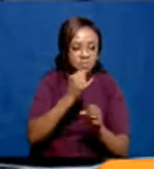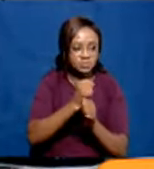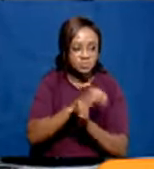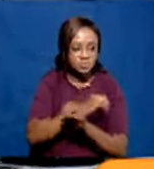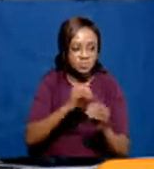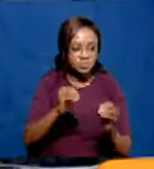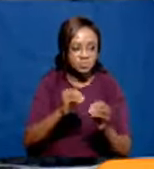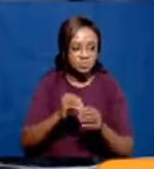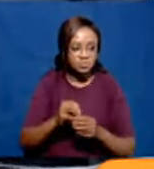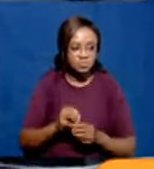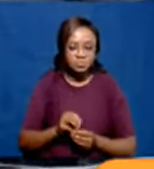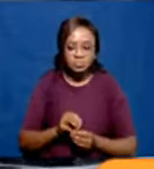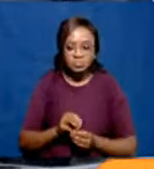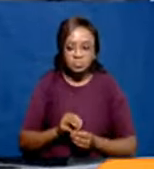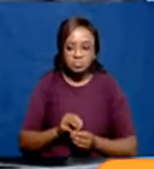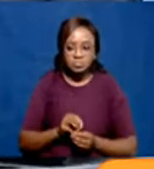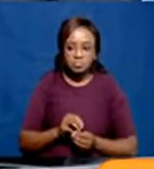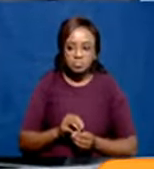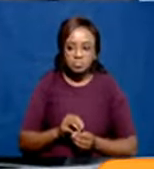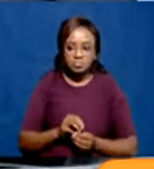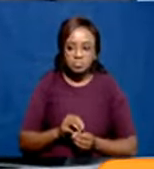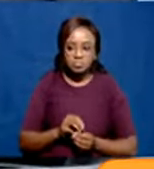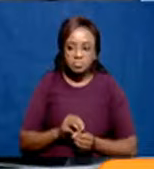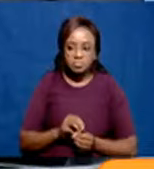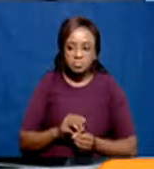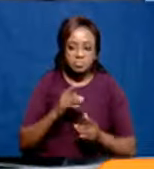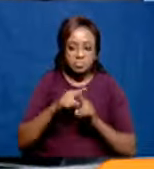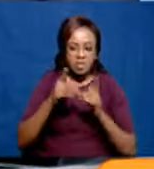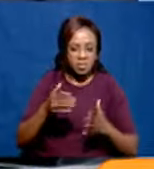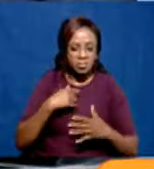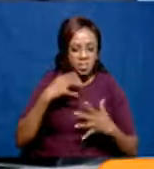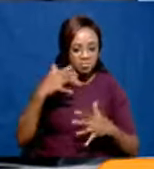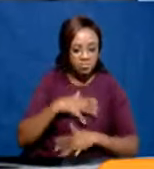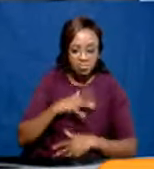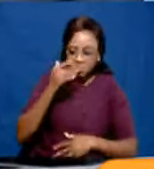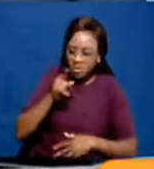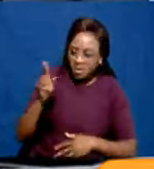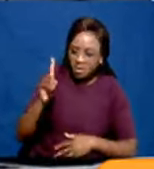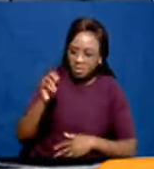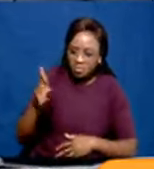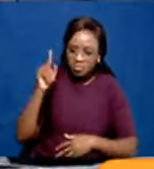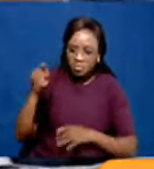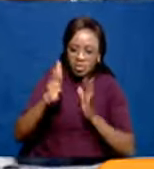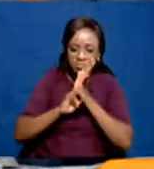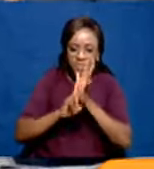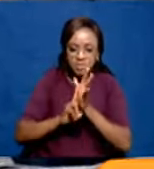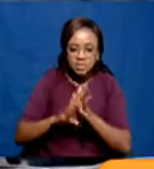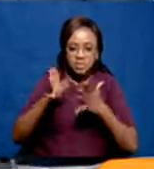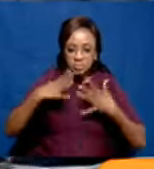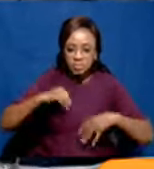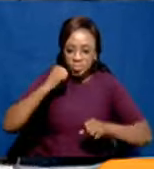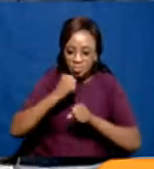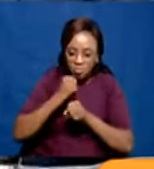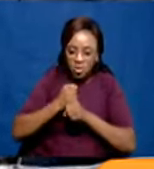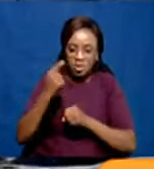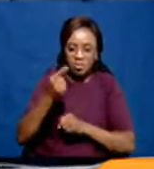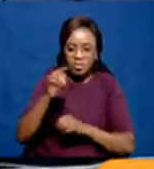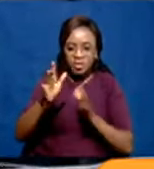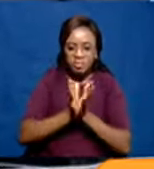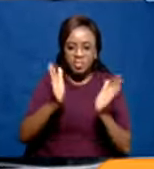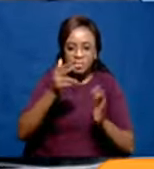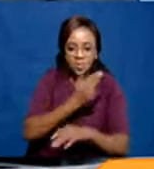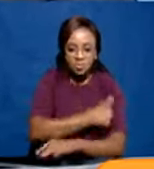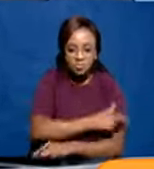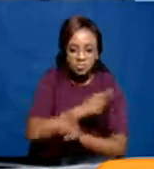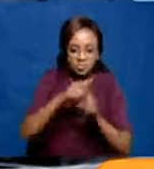was about to answer. Now, the other thing, I'm actually a bit surprised that Dr. Davji, who represents a union of people who work primarily in public facilities, can